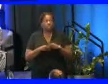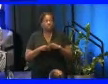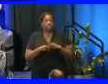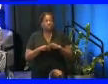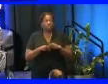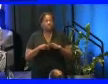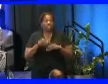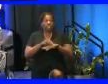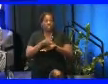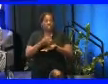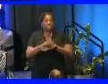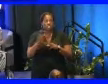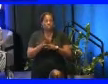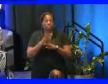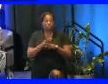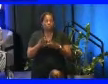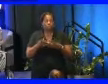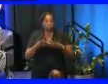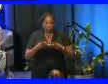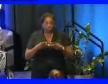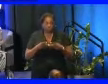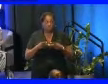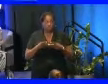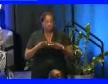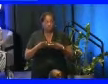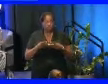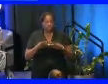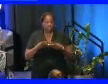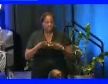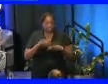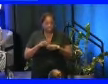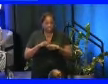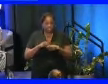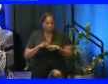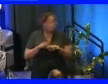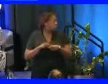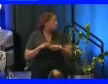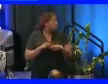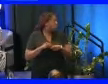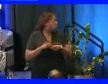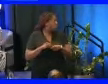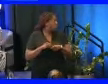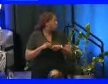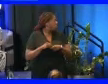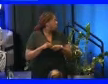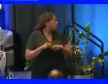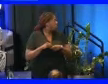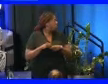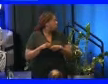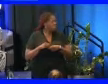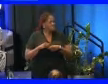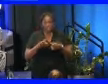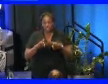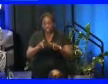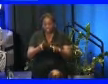navigators and counselors in their proper position in their lane, because everybody don't have compassion. Everybody are not a good listener.